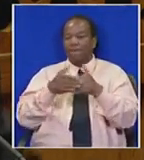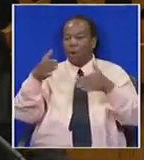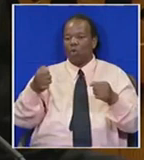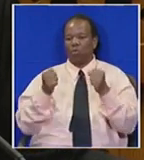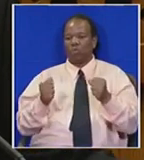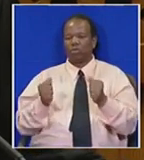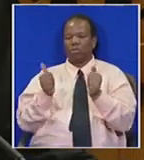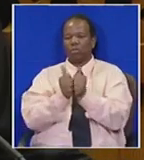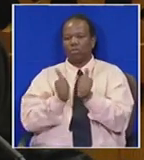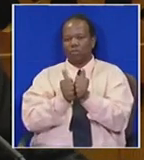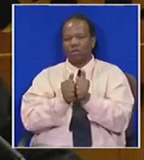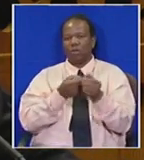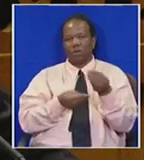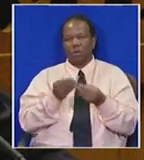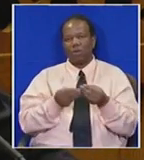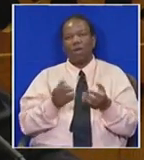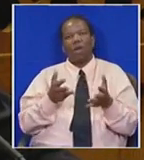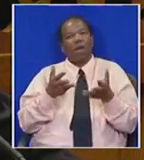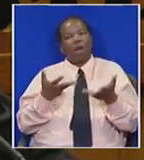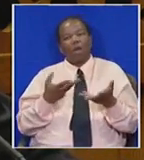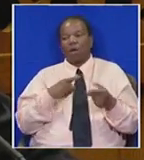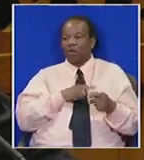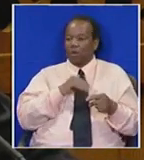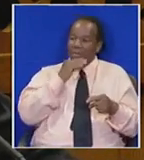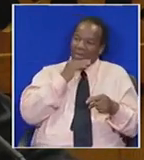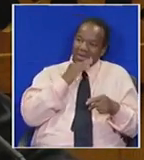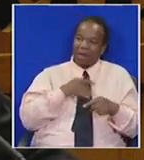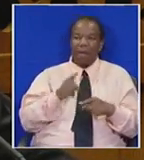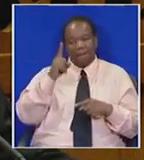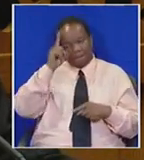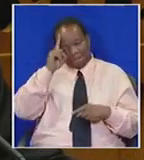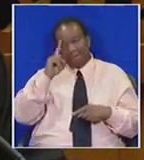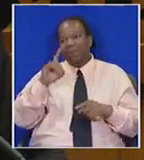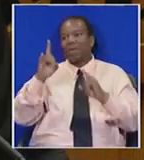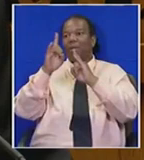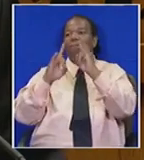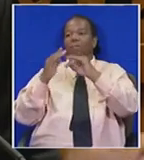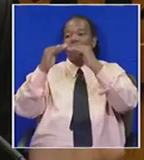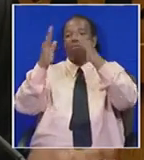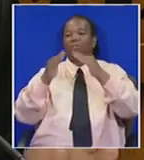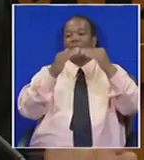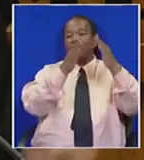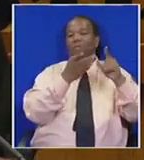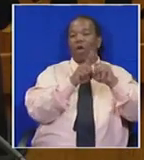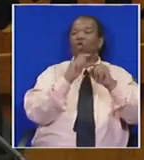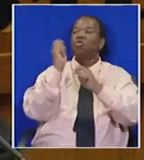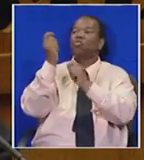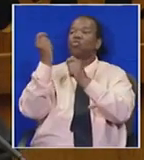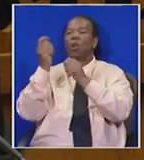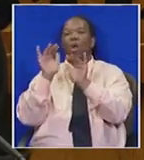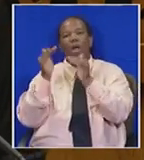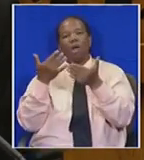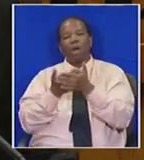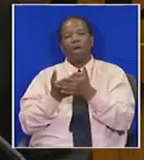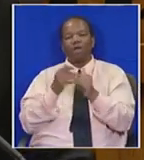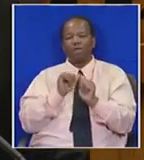economy. Complementing this will be our efforts to promote township and rural enterprises and undertake the structural economic